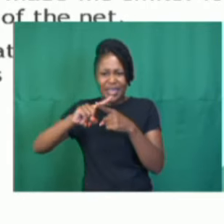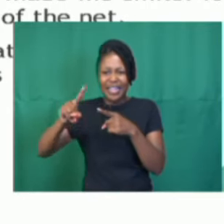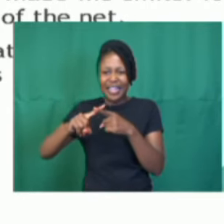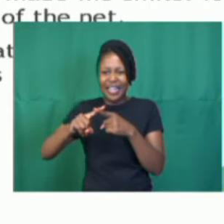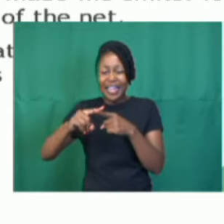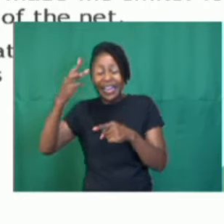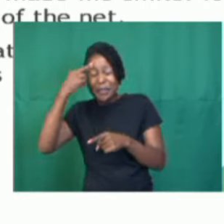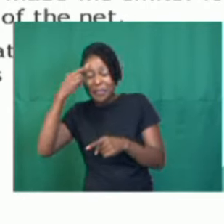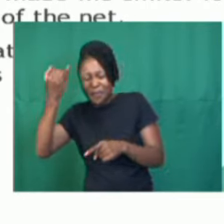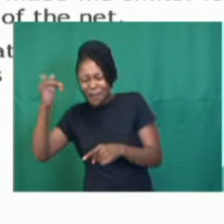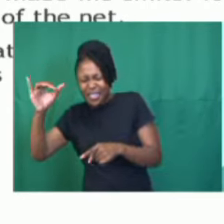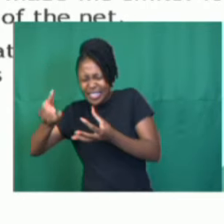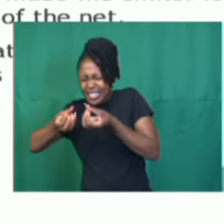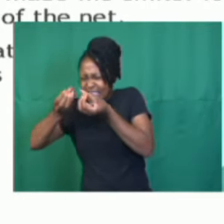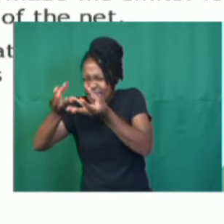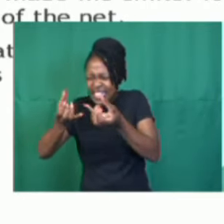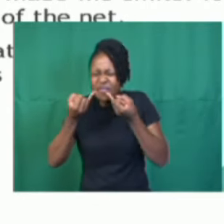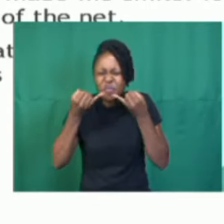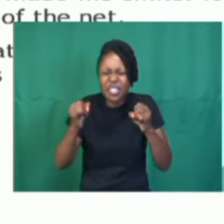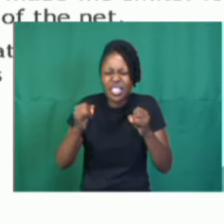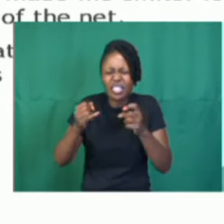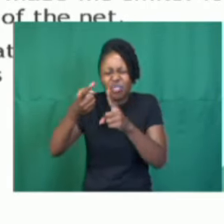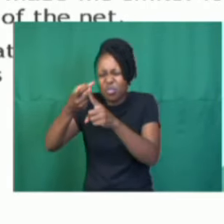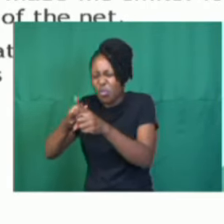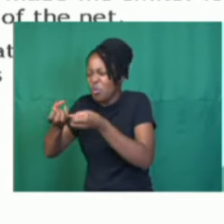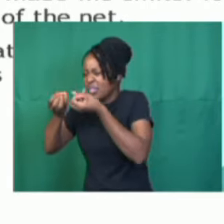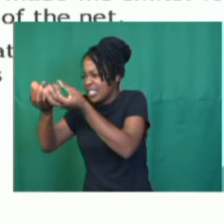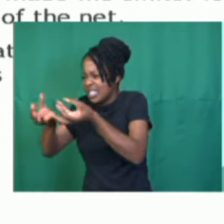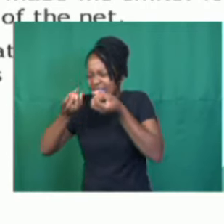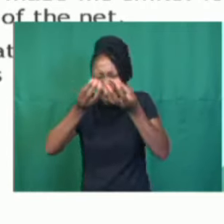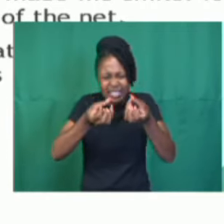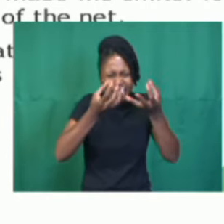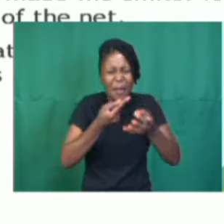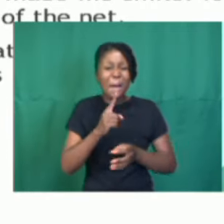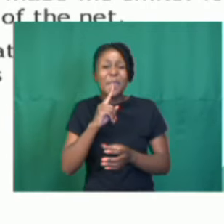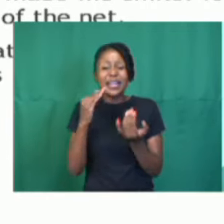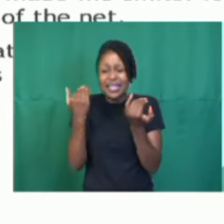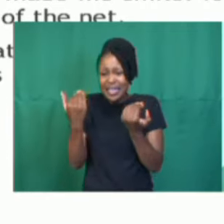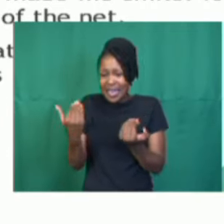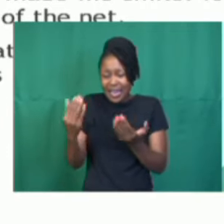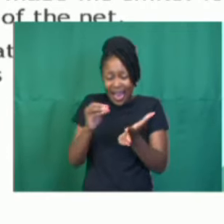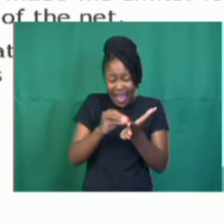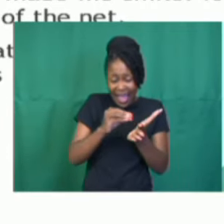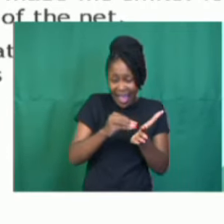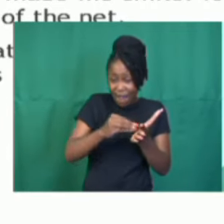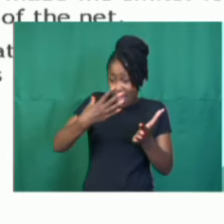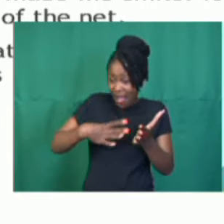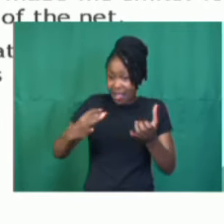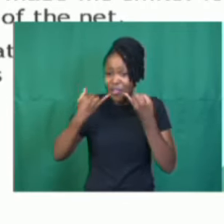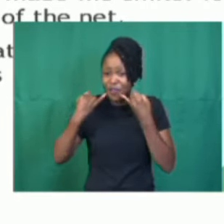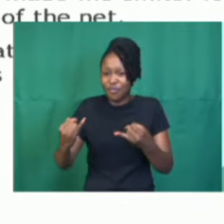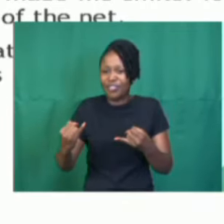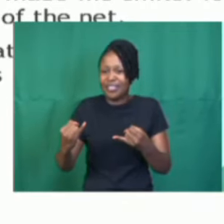dots to make meaning. So that is the purpose again of writing, because you can always refer back to what you